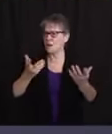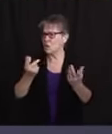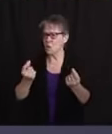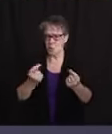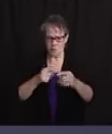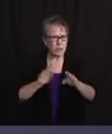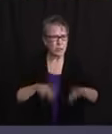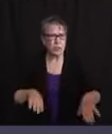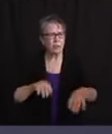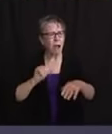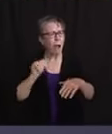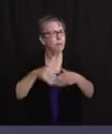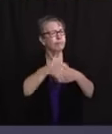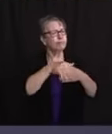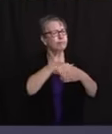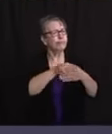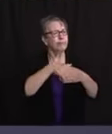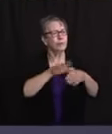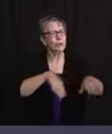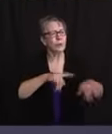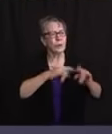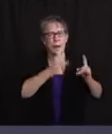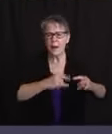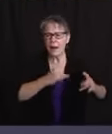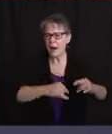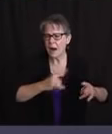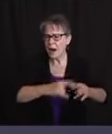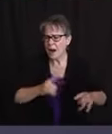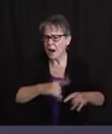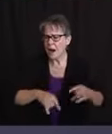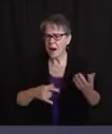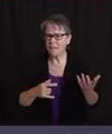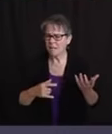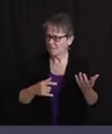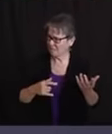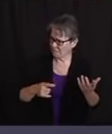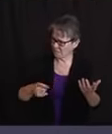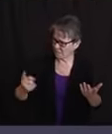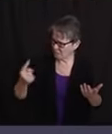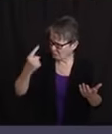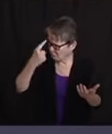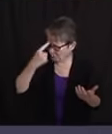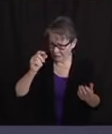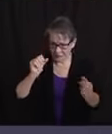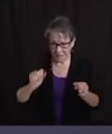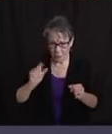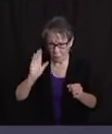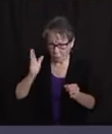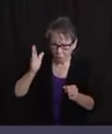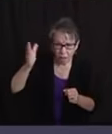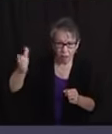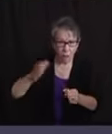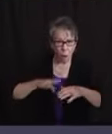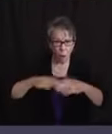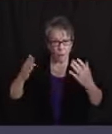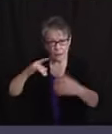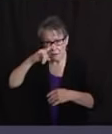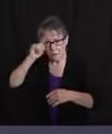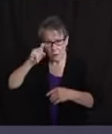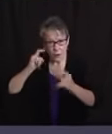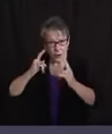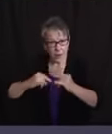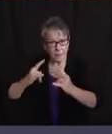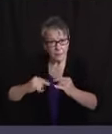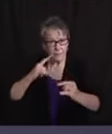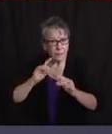this summer? And also, when do you expect to release guidance on childcare? On? Childcare, Yeah. daycares? So the answer